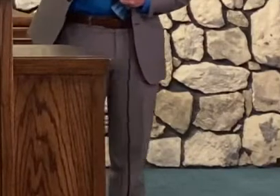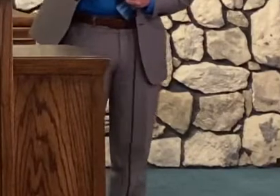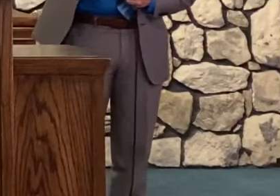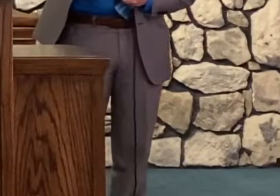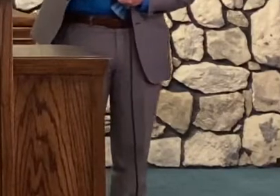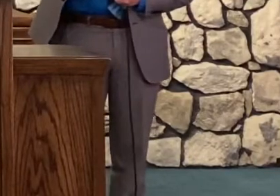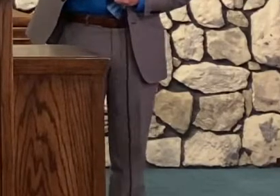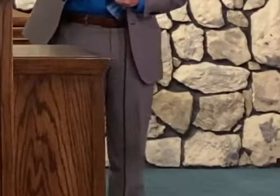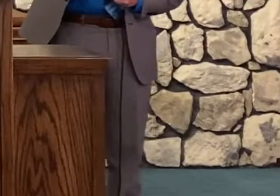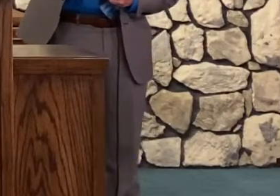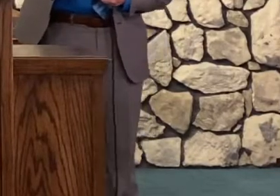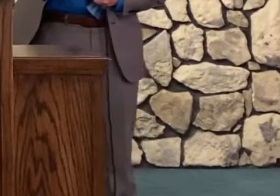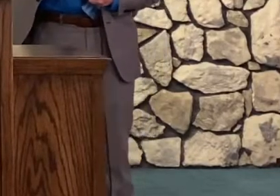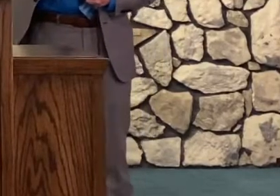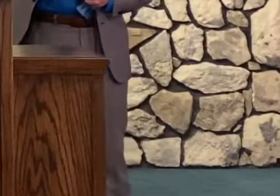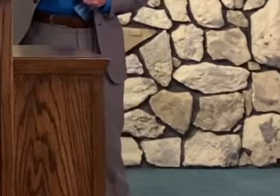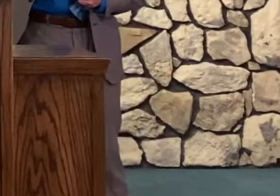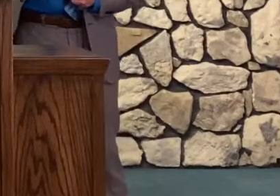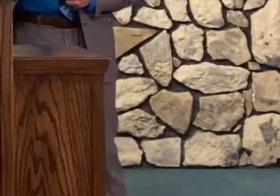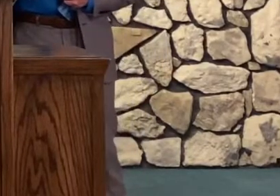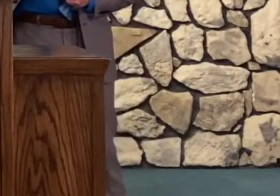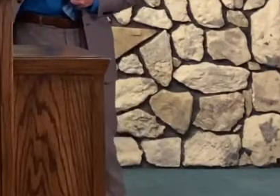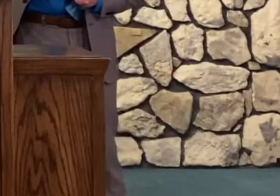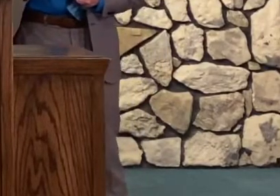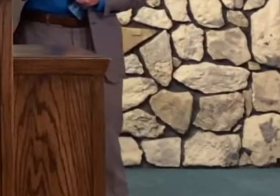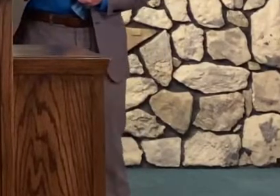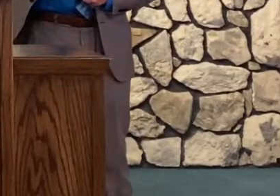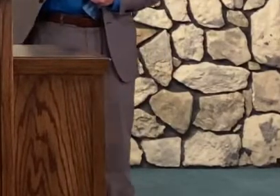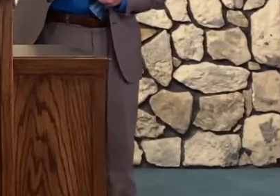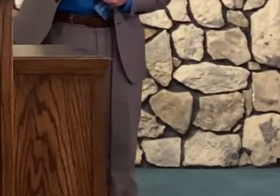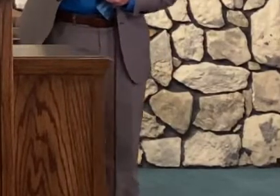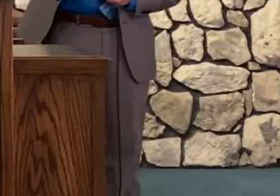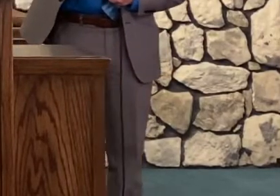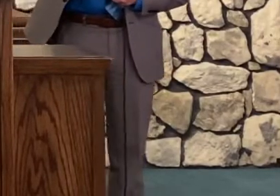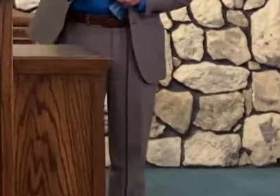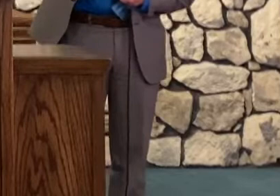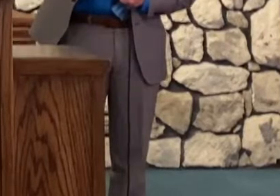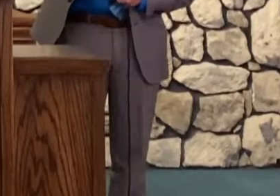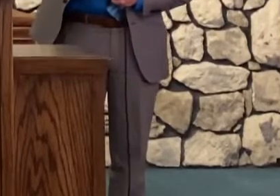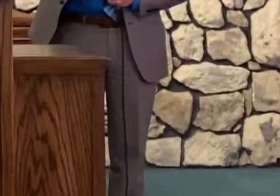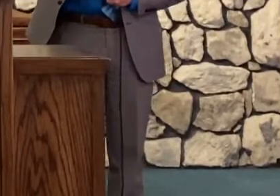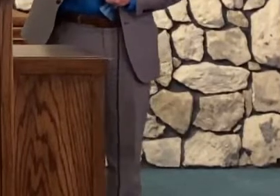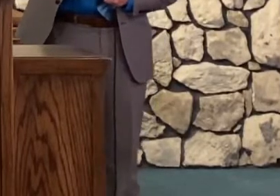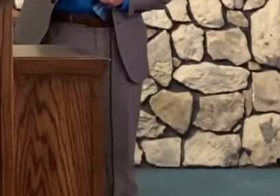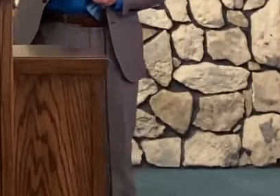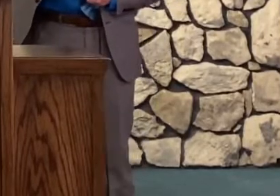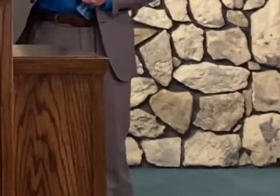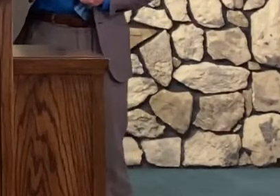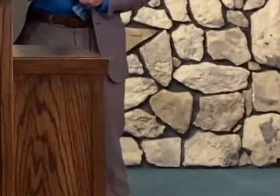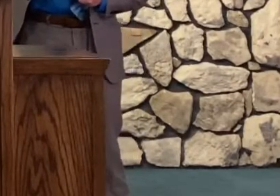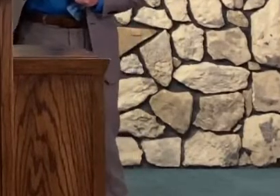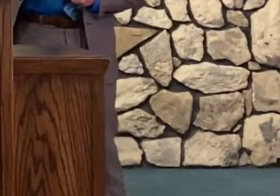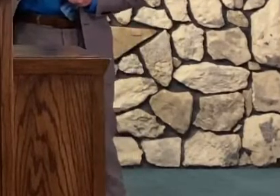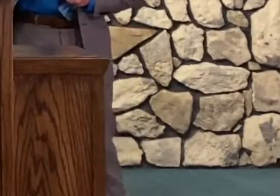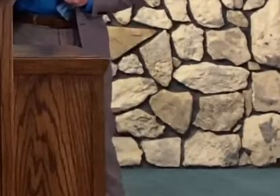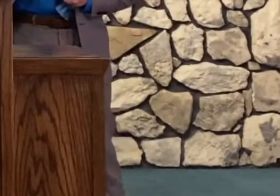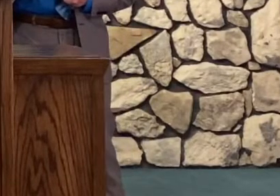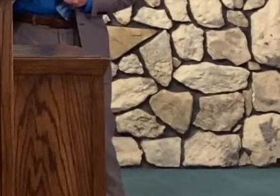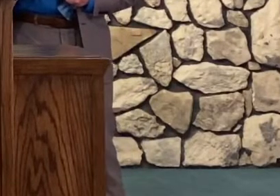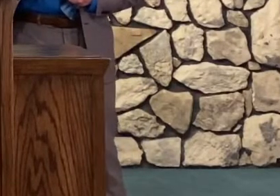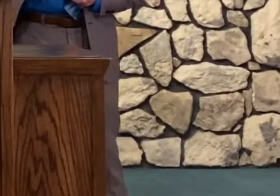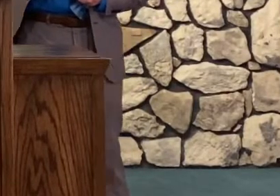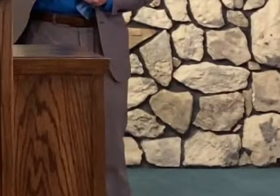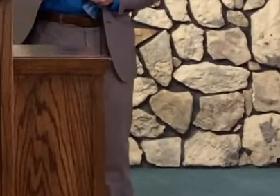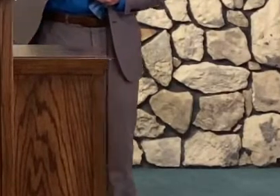come and fill that place where you are. And he wants his light to come and just to begin